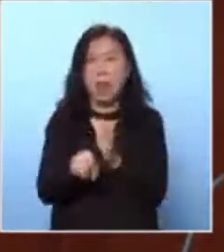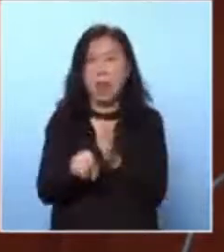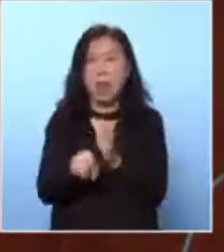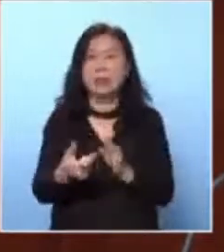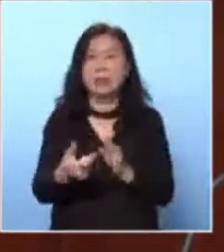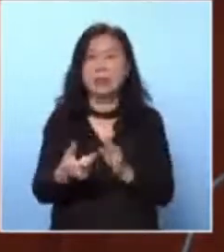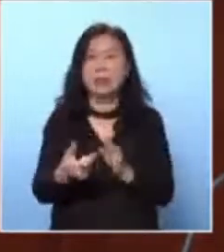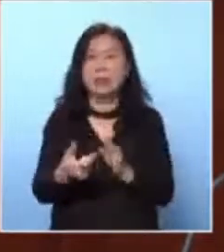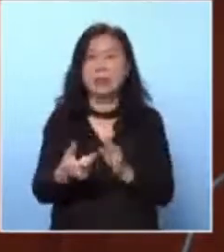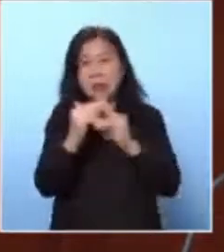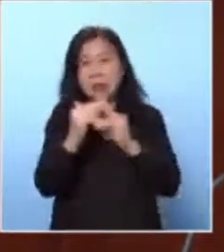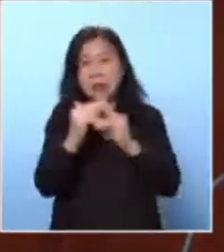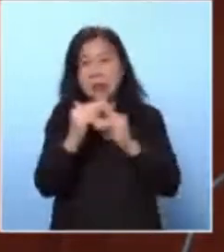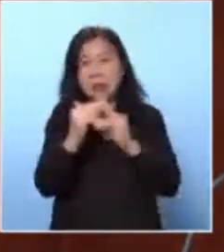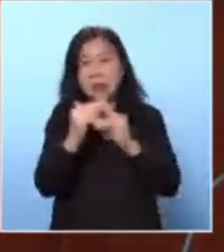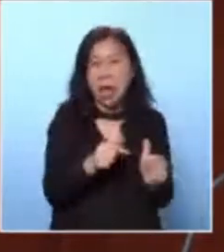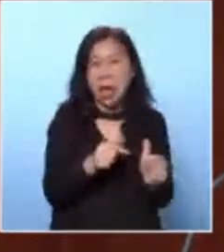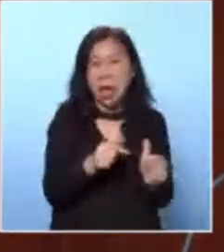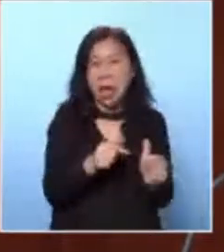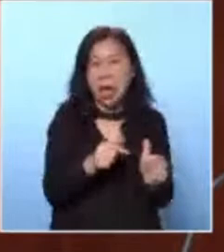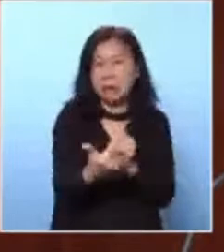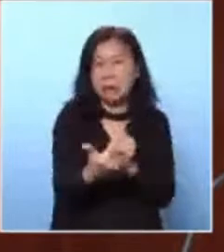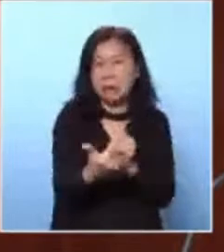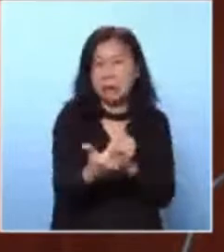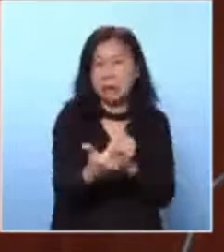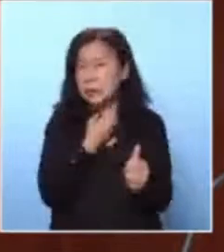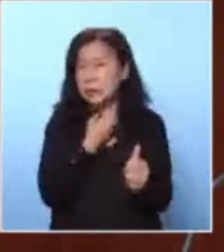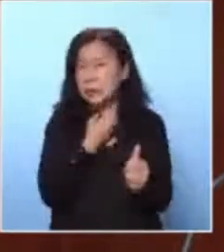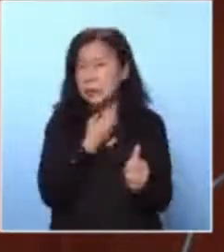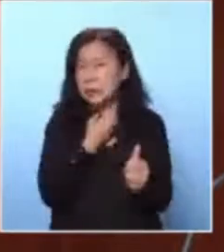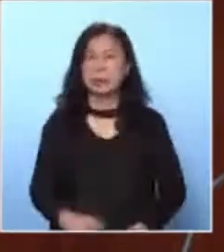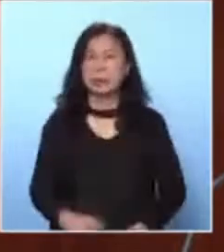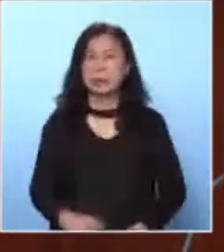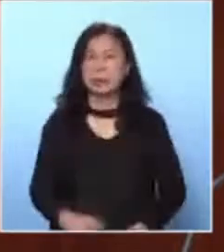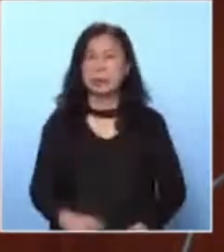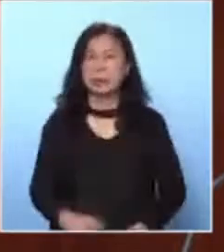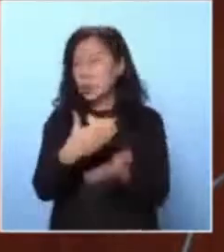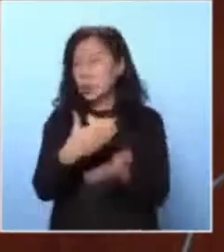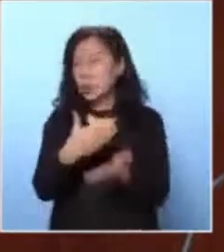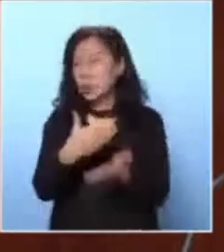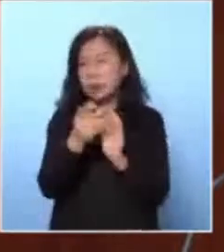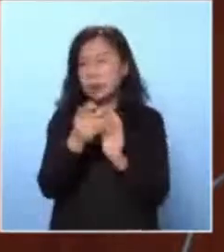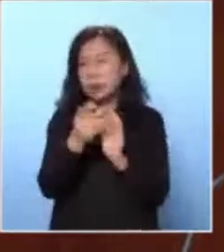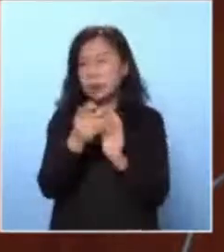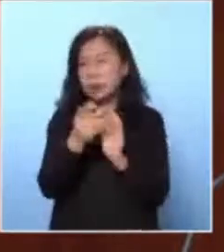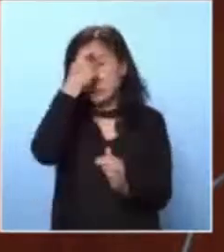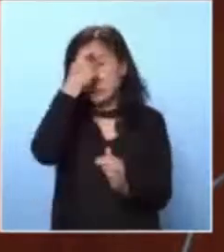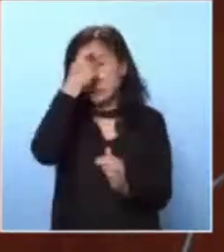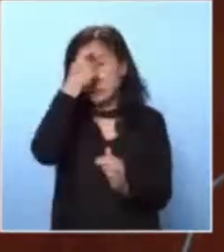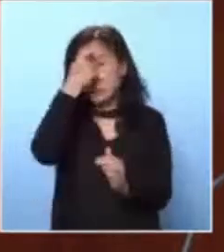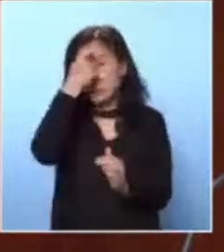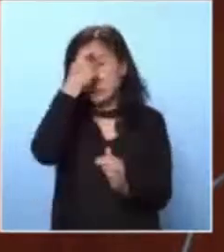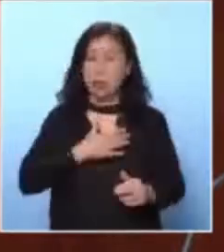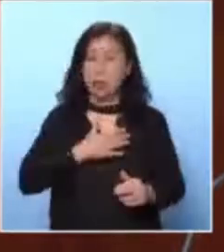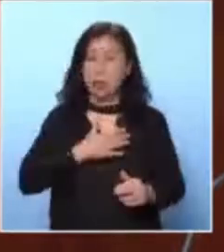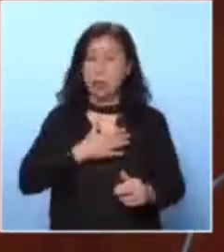prolonged shortage of land in public housing, which is very complicated and requires meticulous planning to